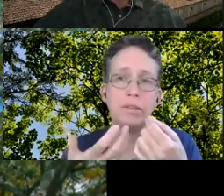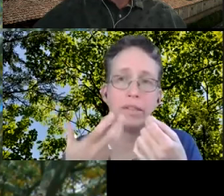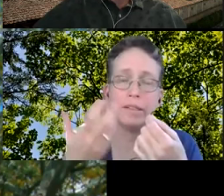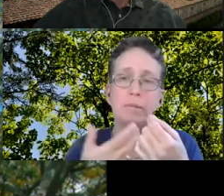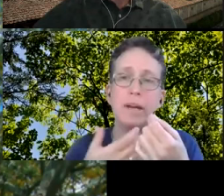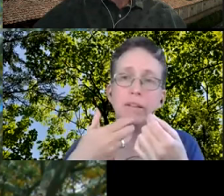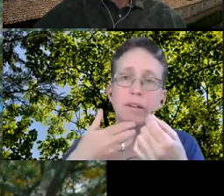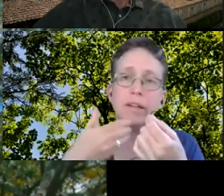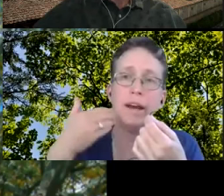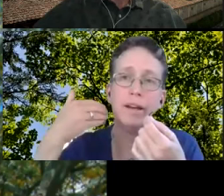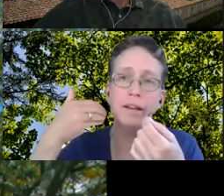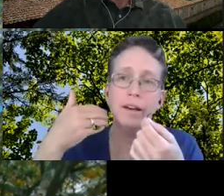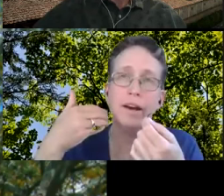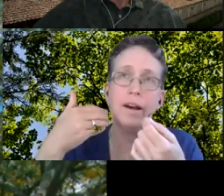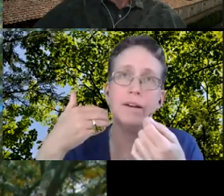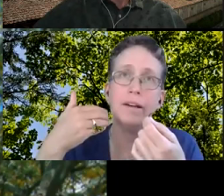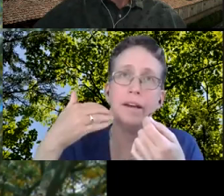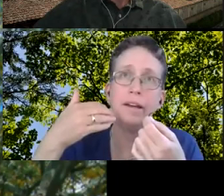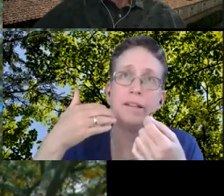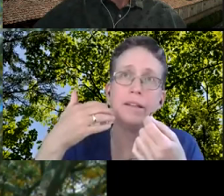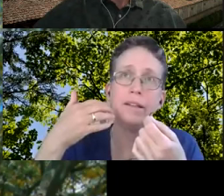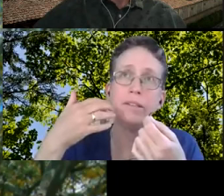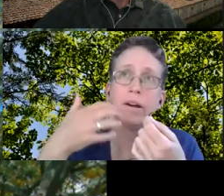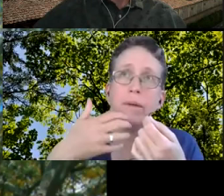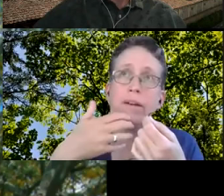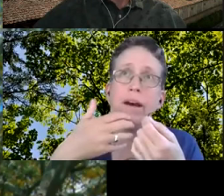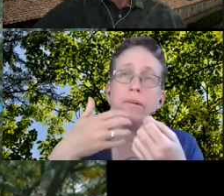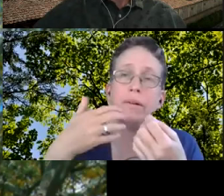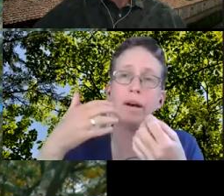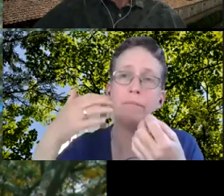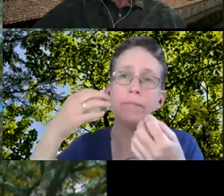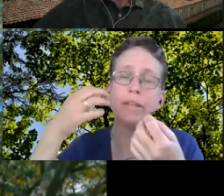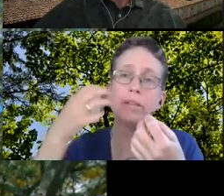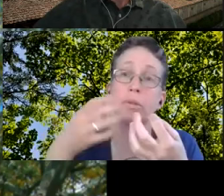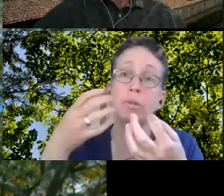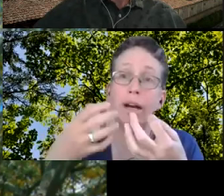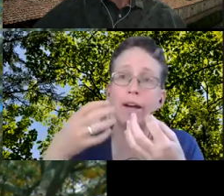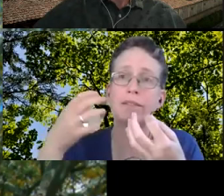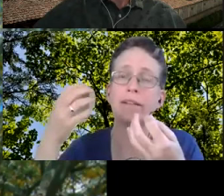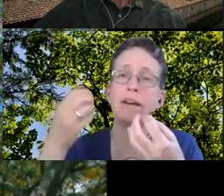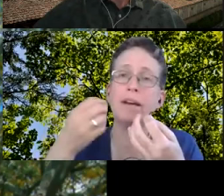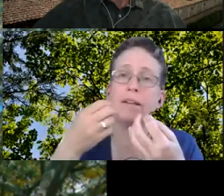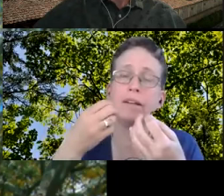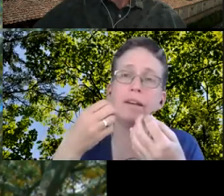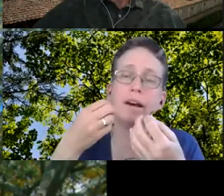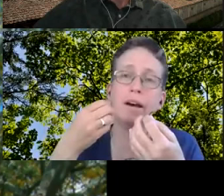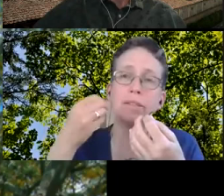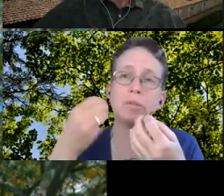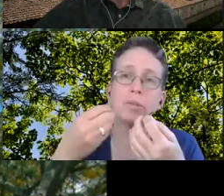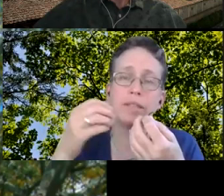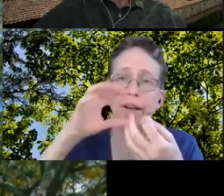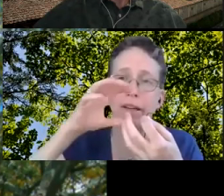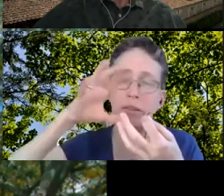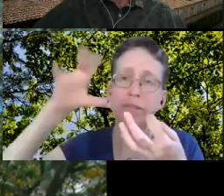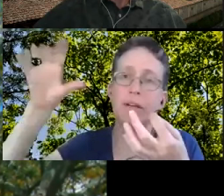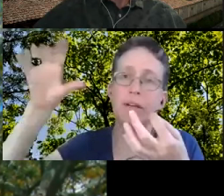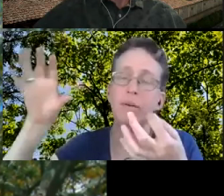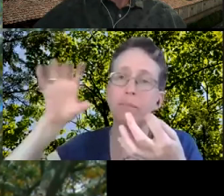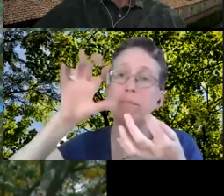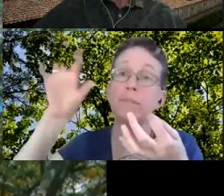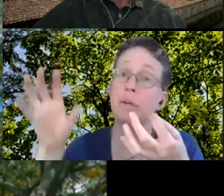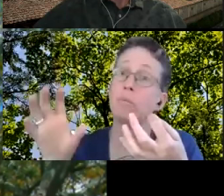scientists use it as a way to look at, they talk about how social class and social status, sort